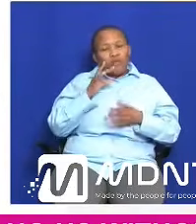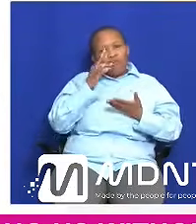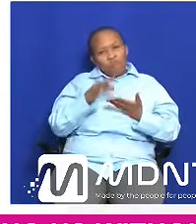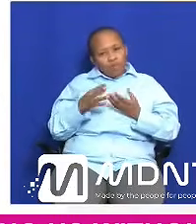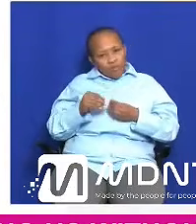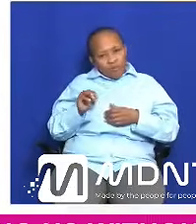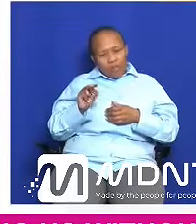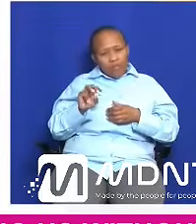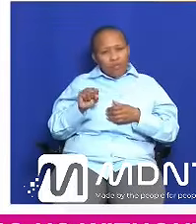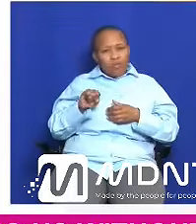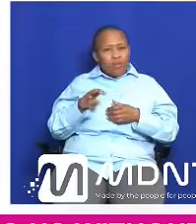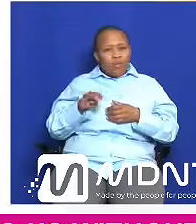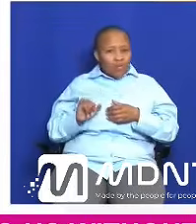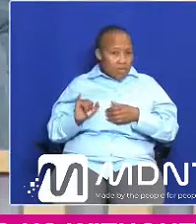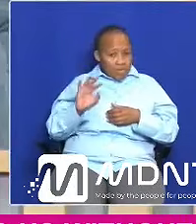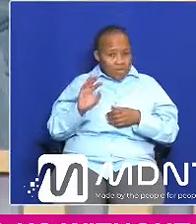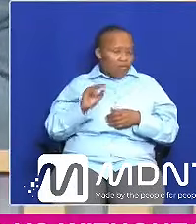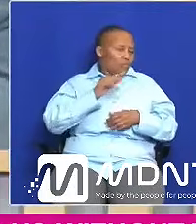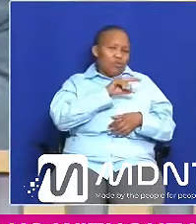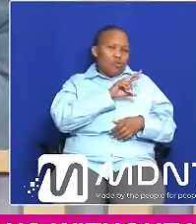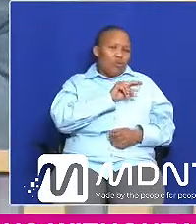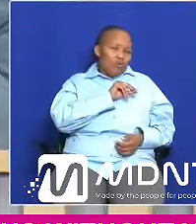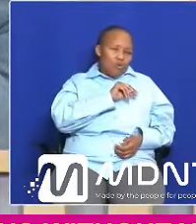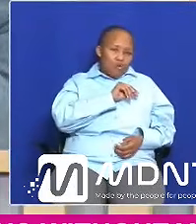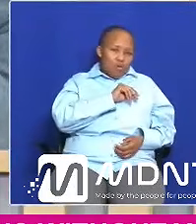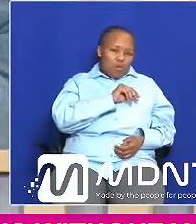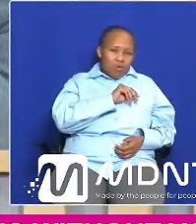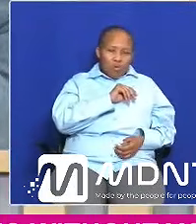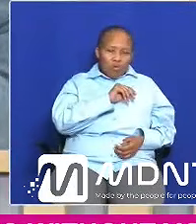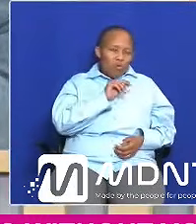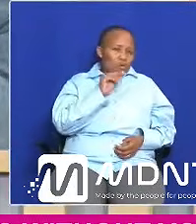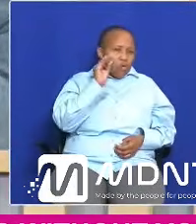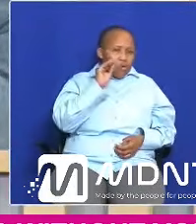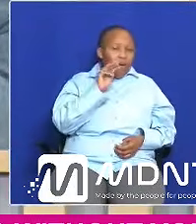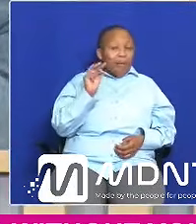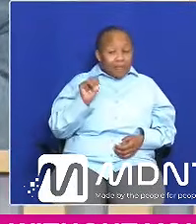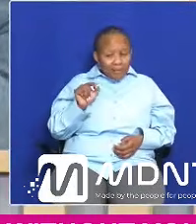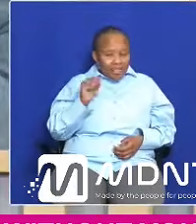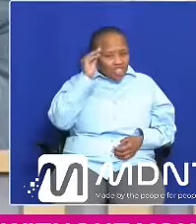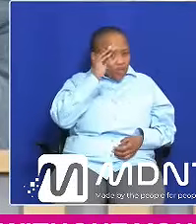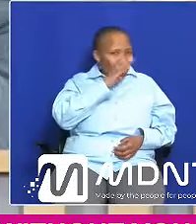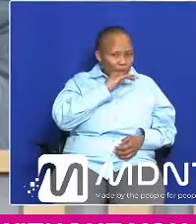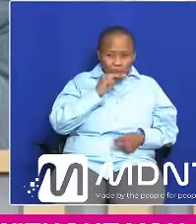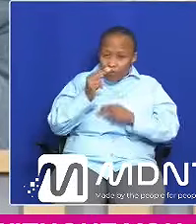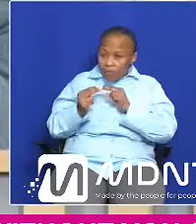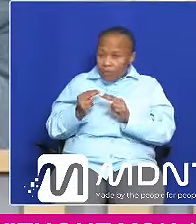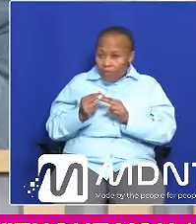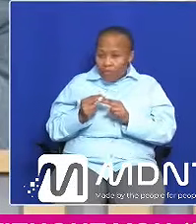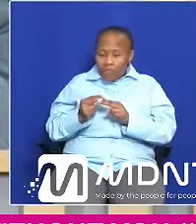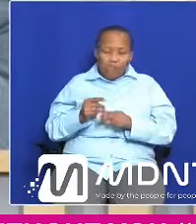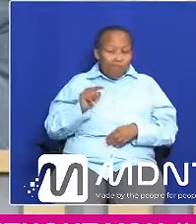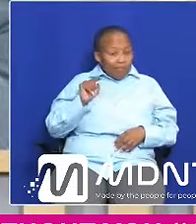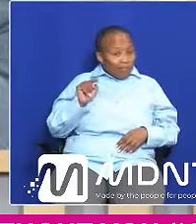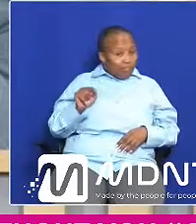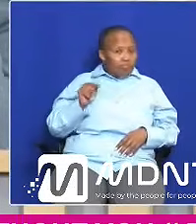have interest. Say that again? He didn't have interest. So, and you shared it for the sake of sharing